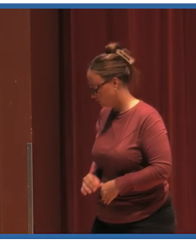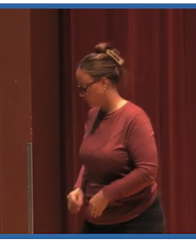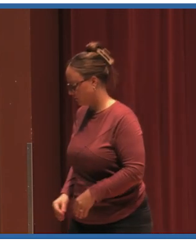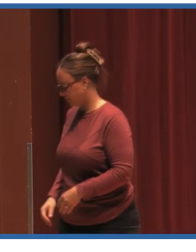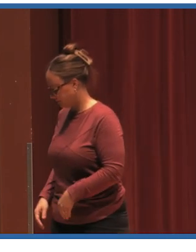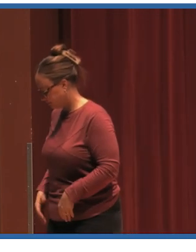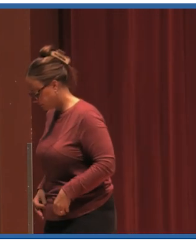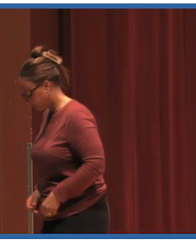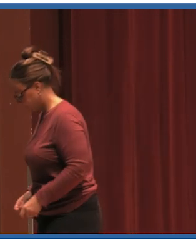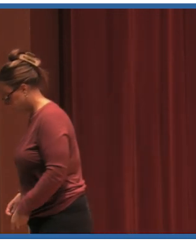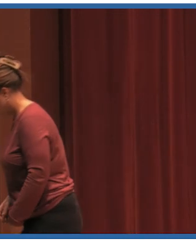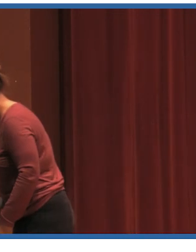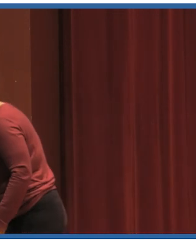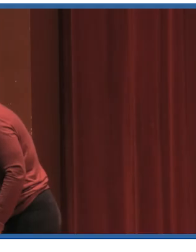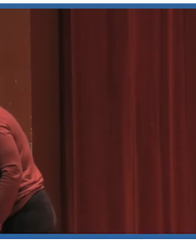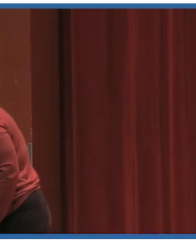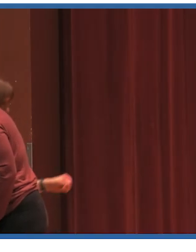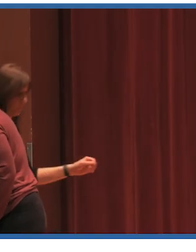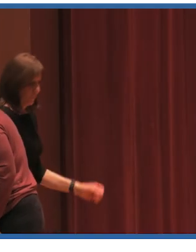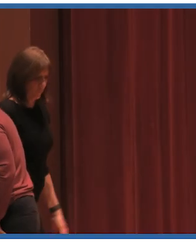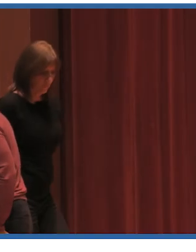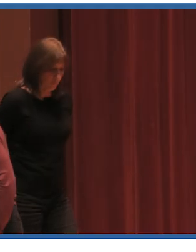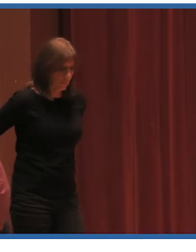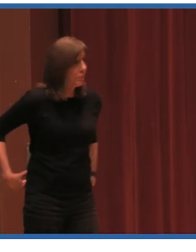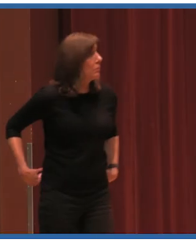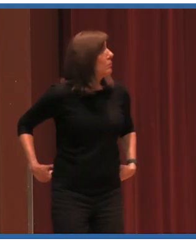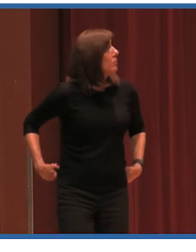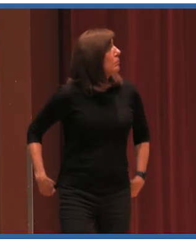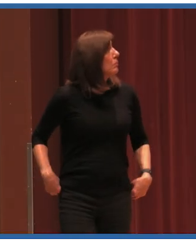Again, showing the rates, stage